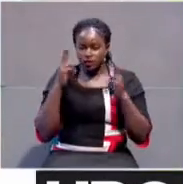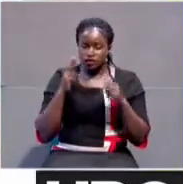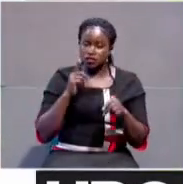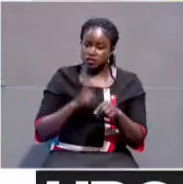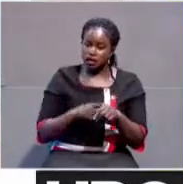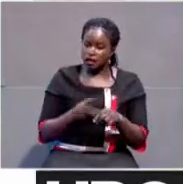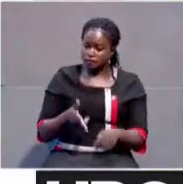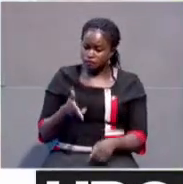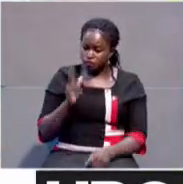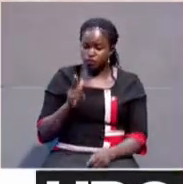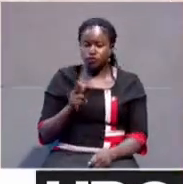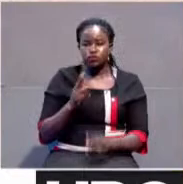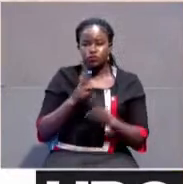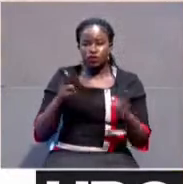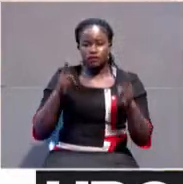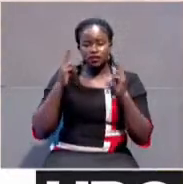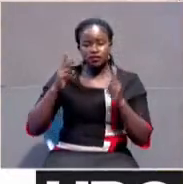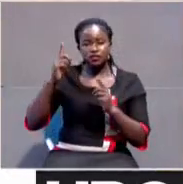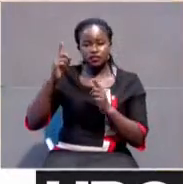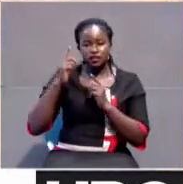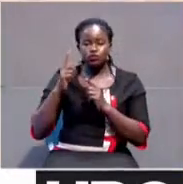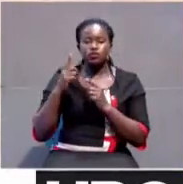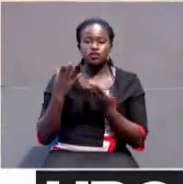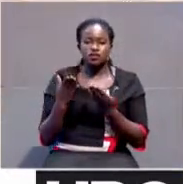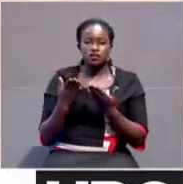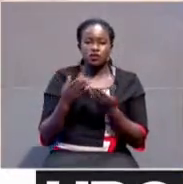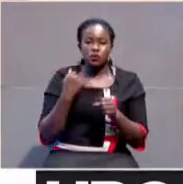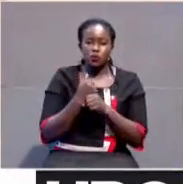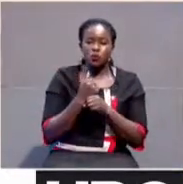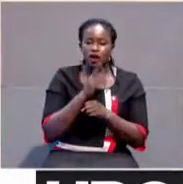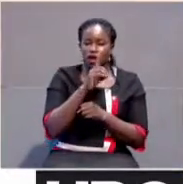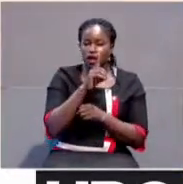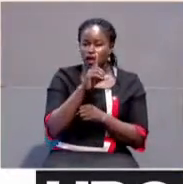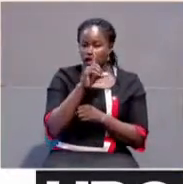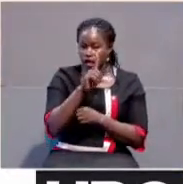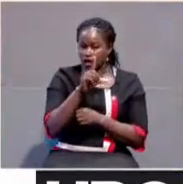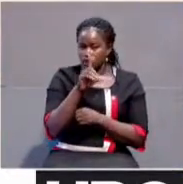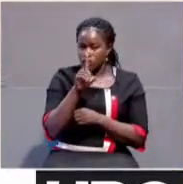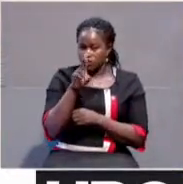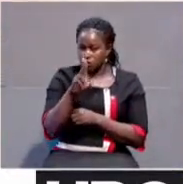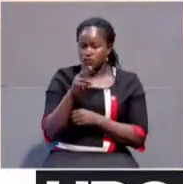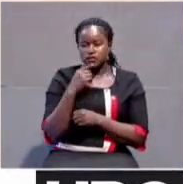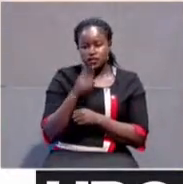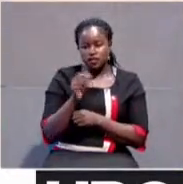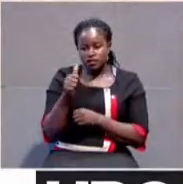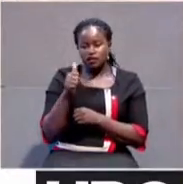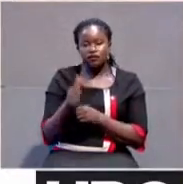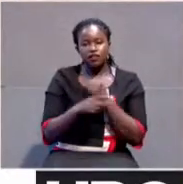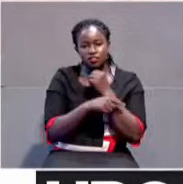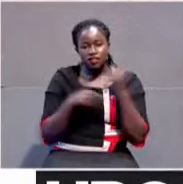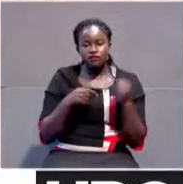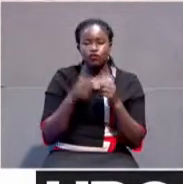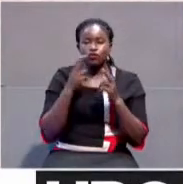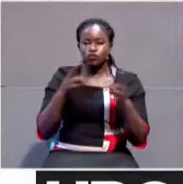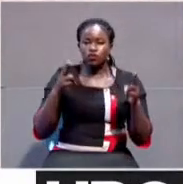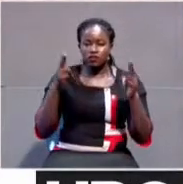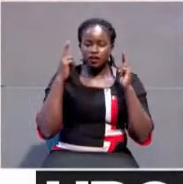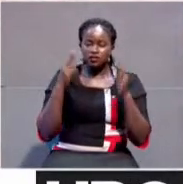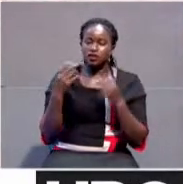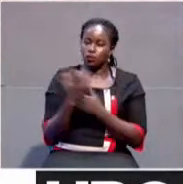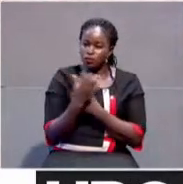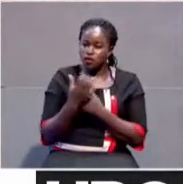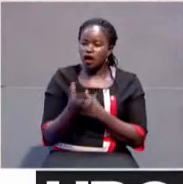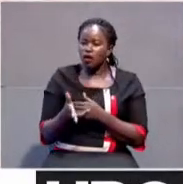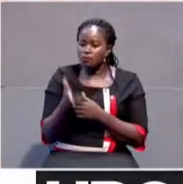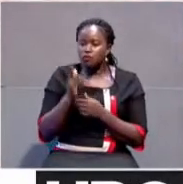the university security guard attached to local defense unit over allegations of stealing a university computer. The shooting happened just